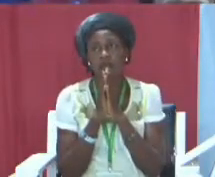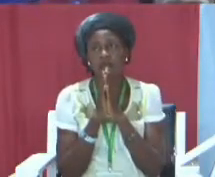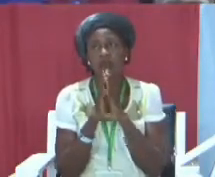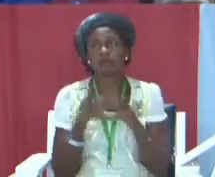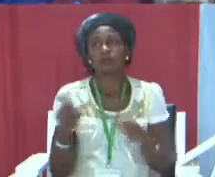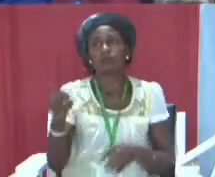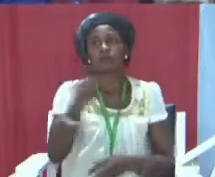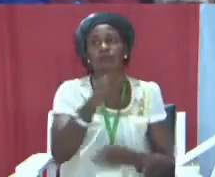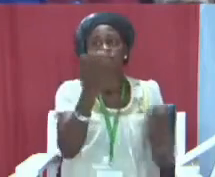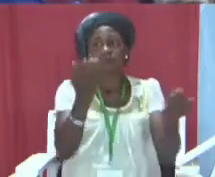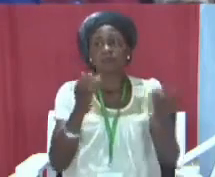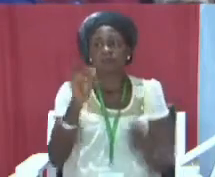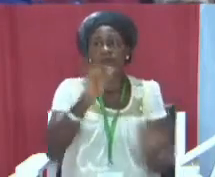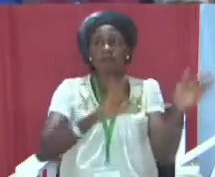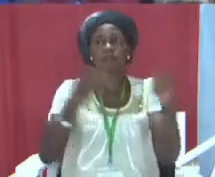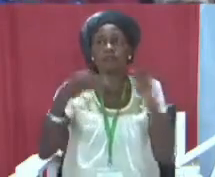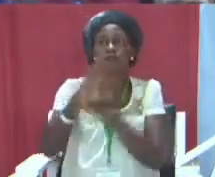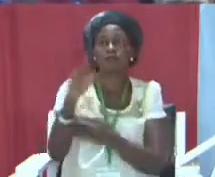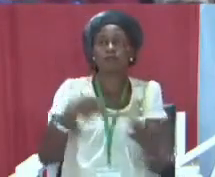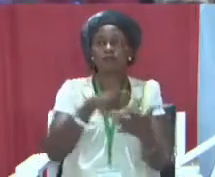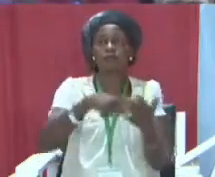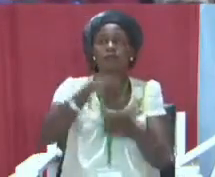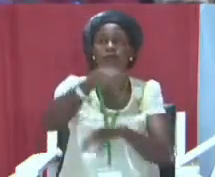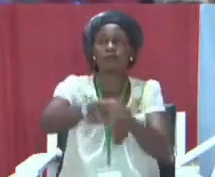You want mercy of God tonight.